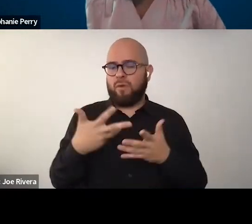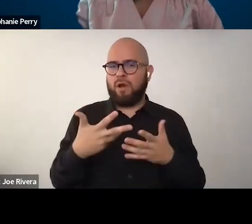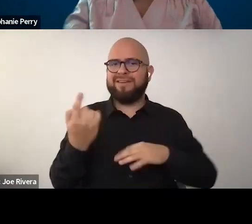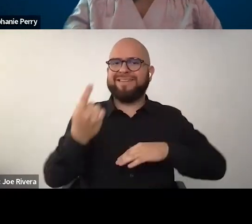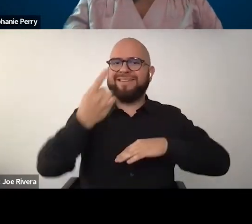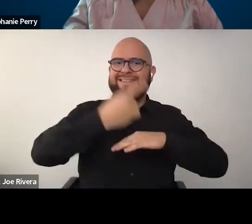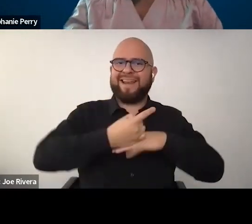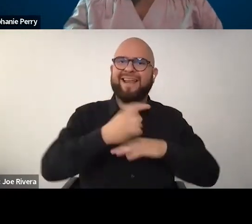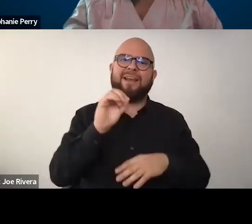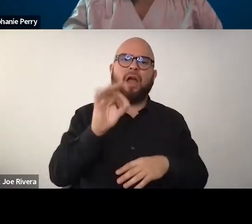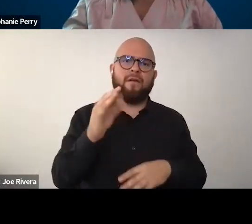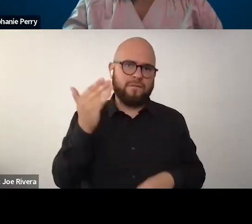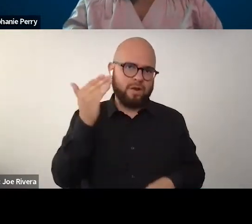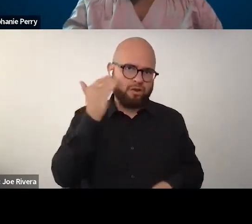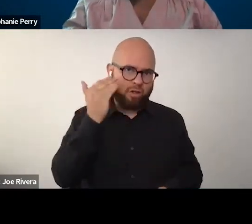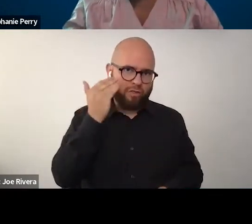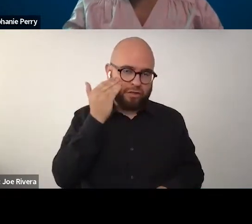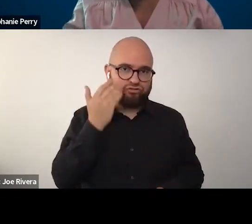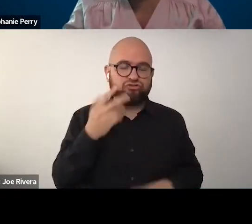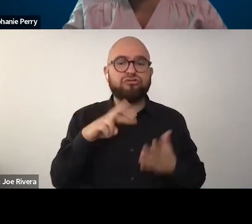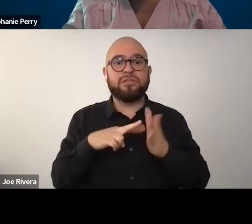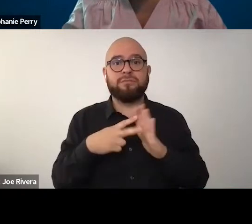And that is typically when